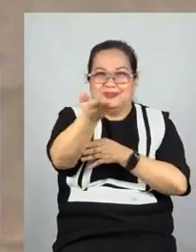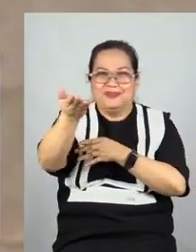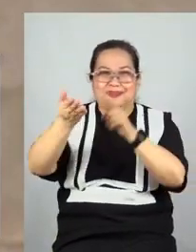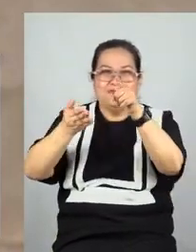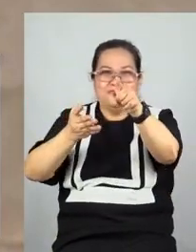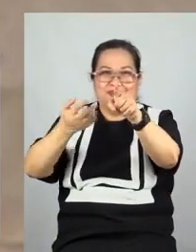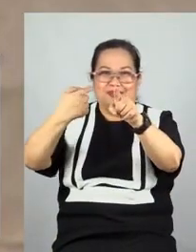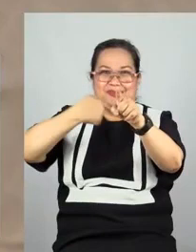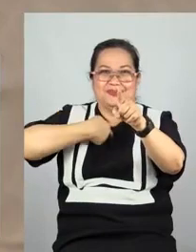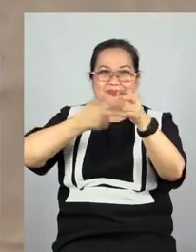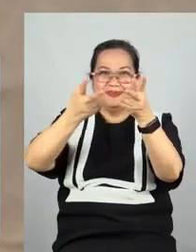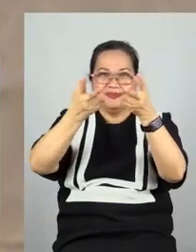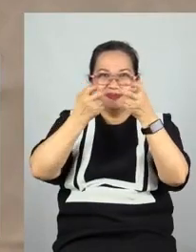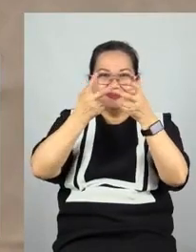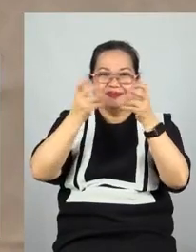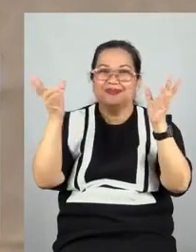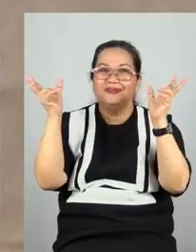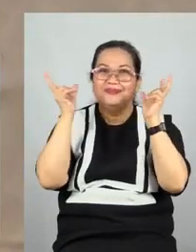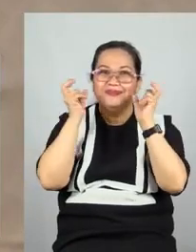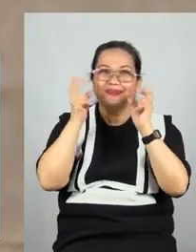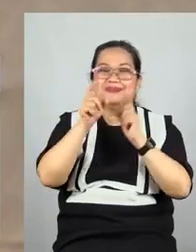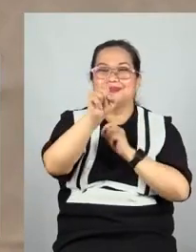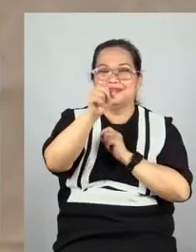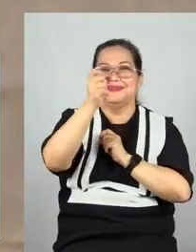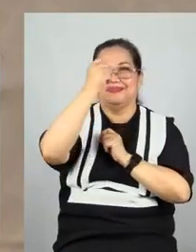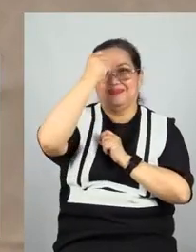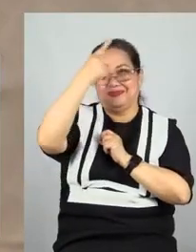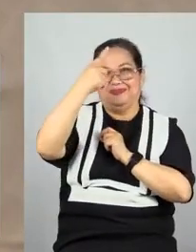are seeing and hearing.